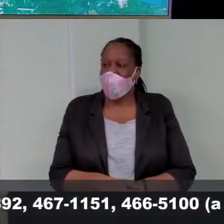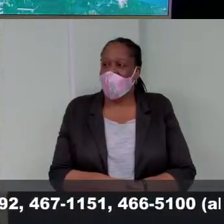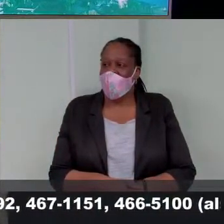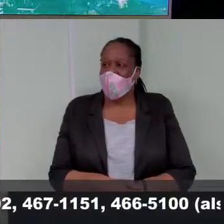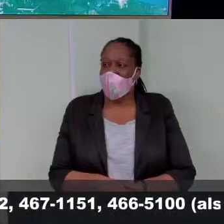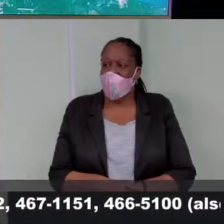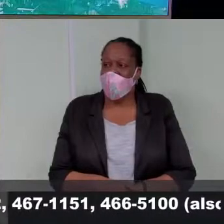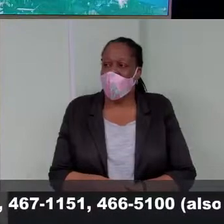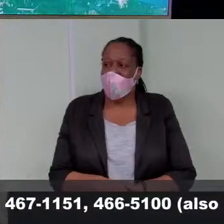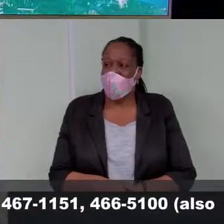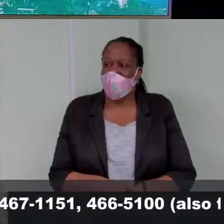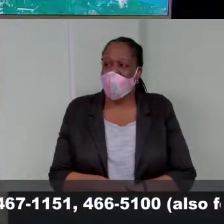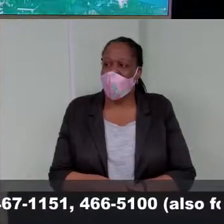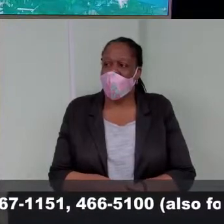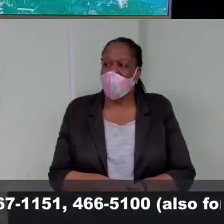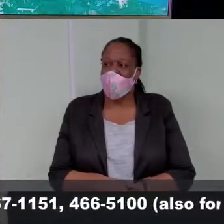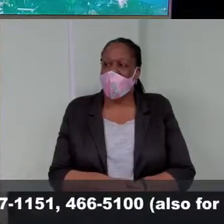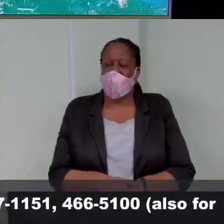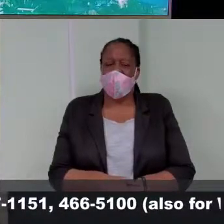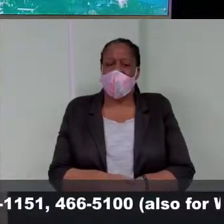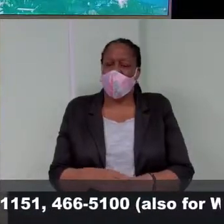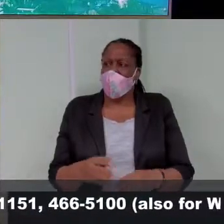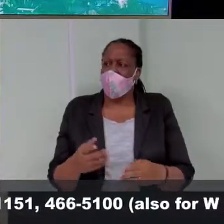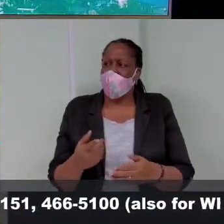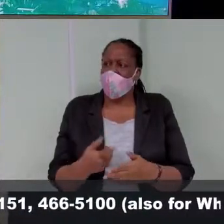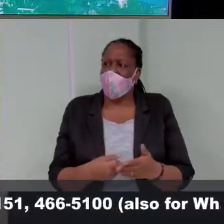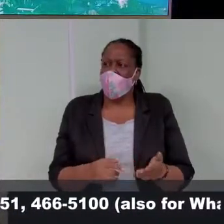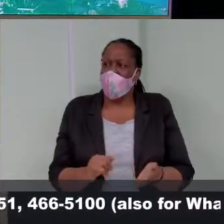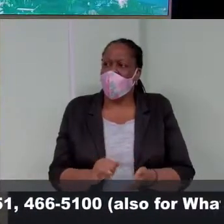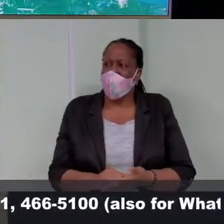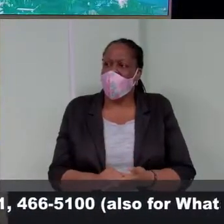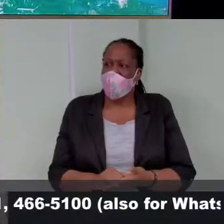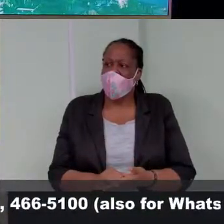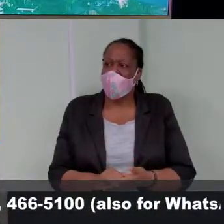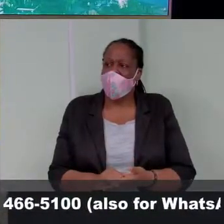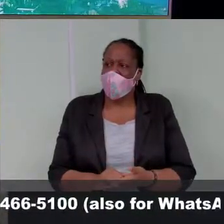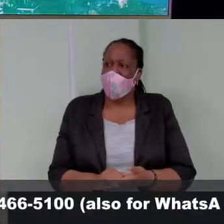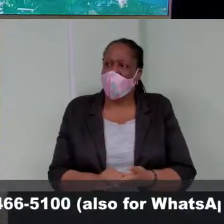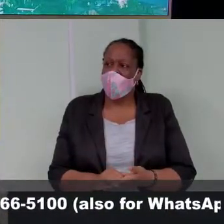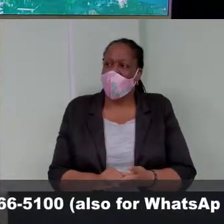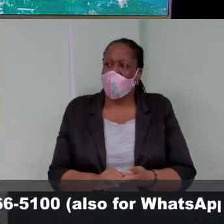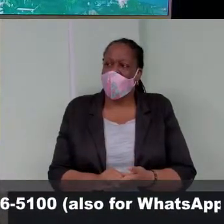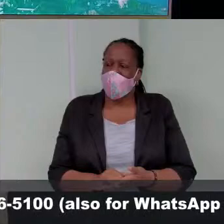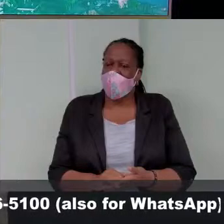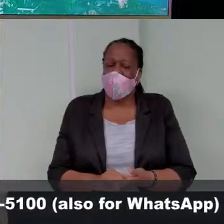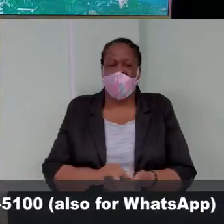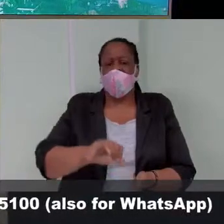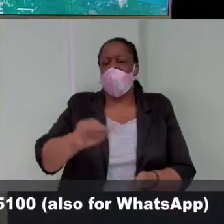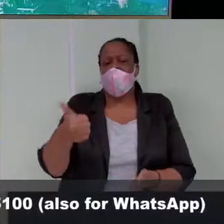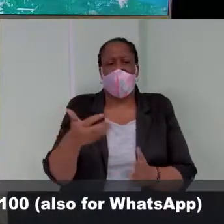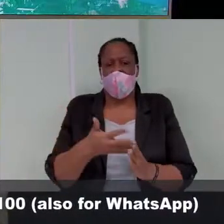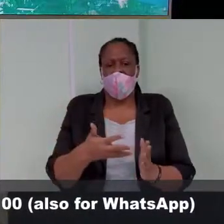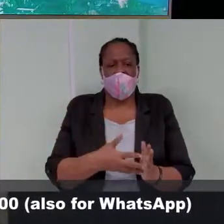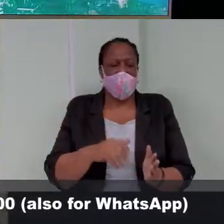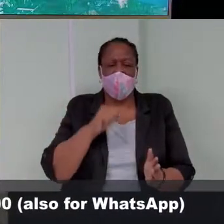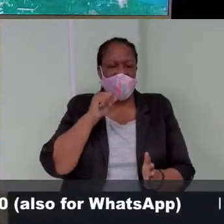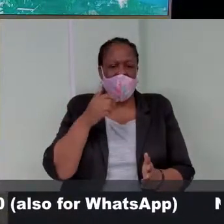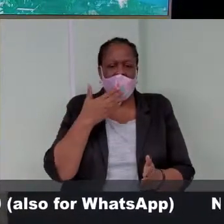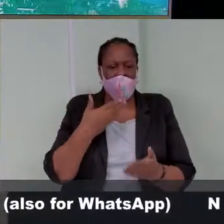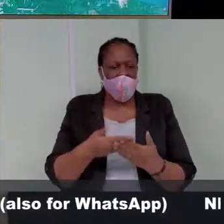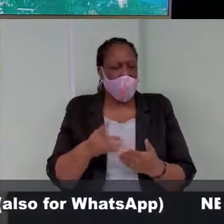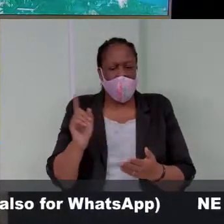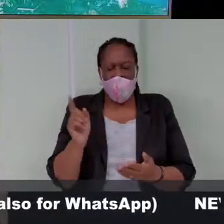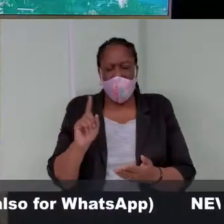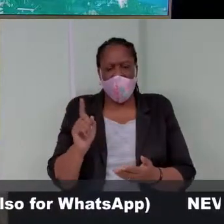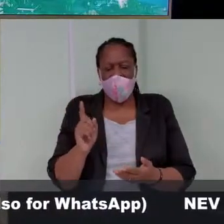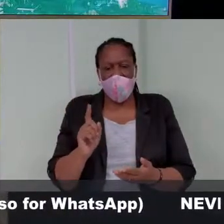Most of these home testing kits that they're speaking about refer to the antigen test, which we've said on many occasions that we would not be